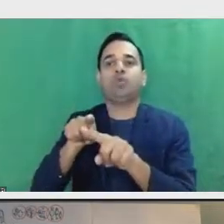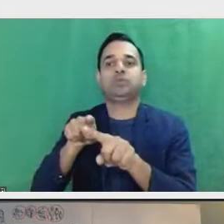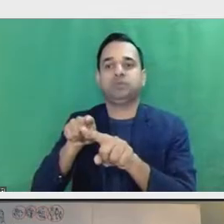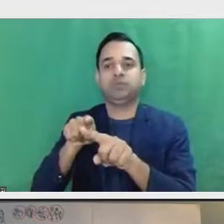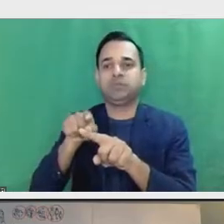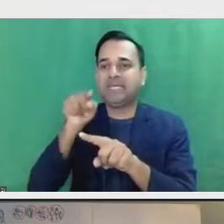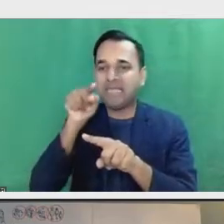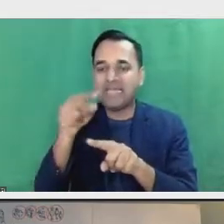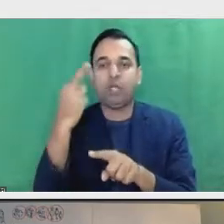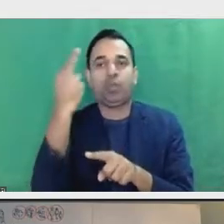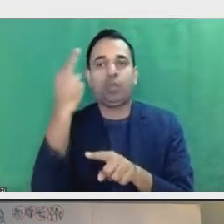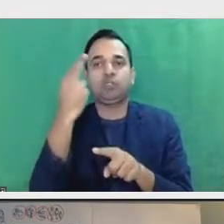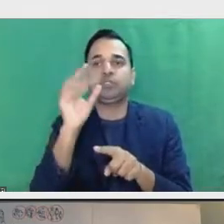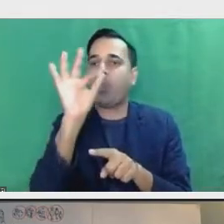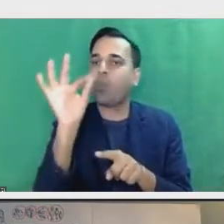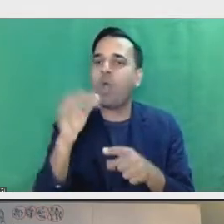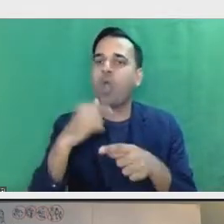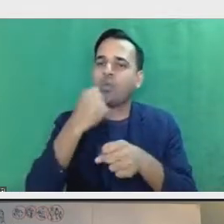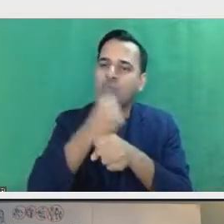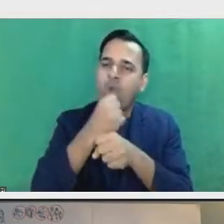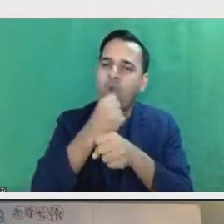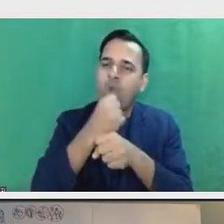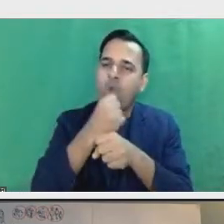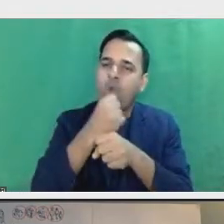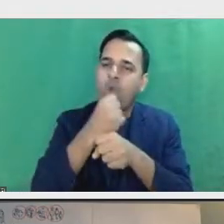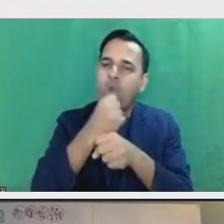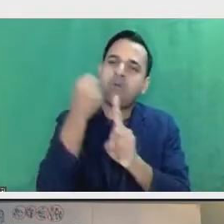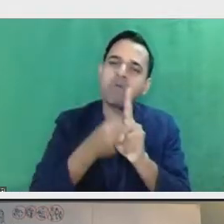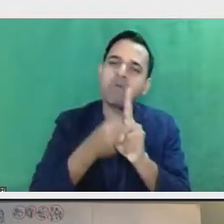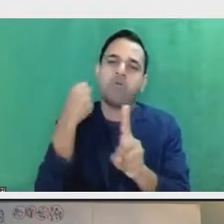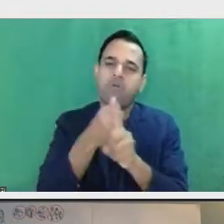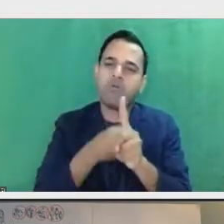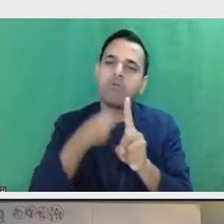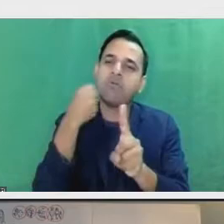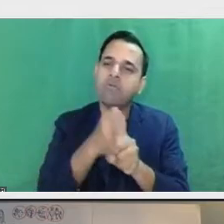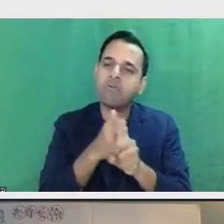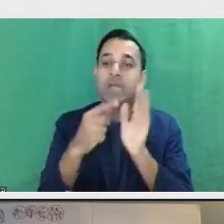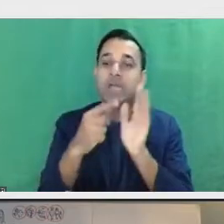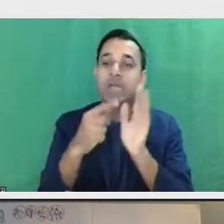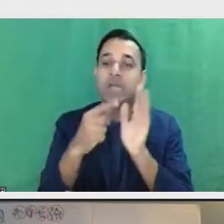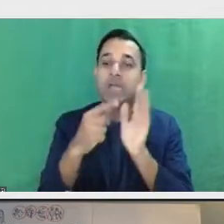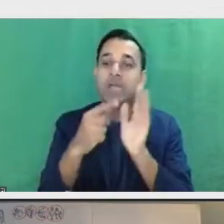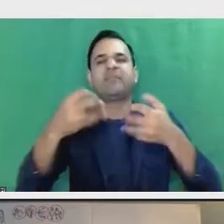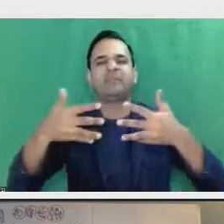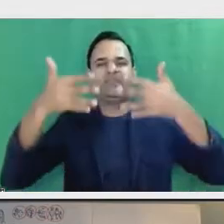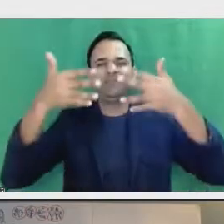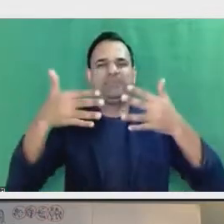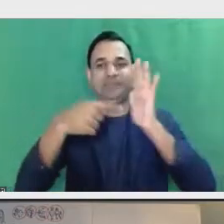national level will actually have indicators or guidelines to ensure that